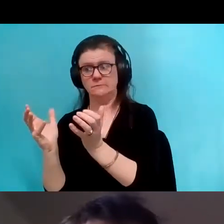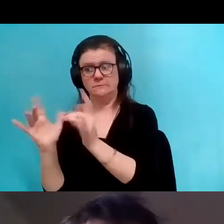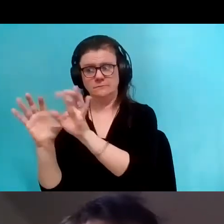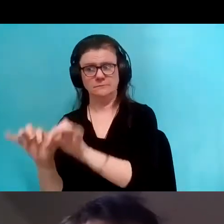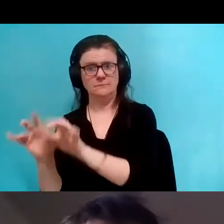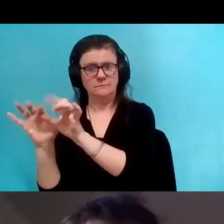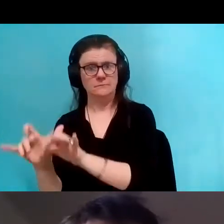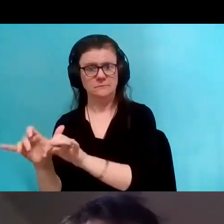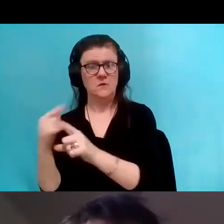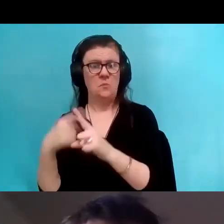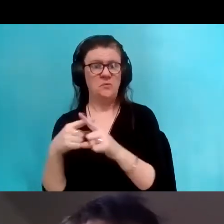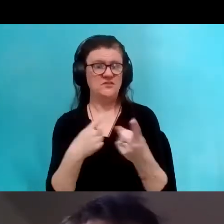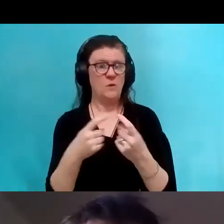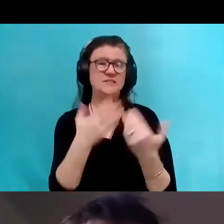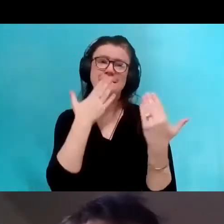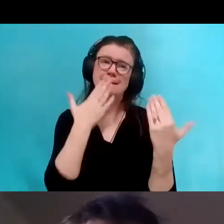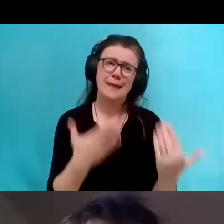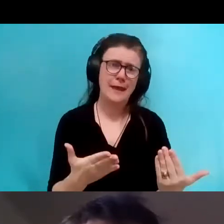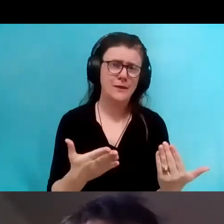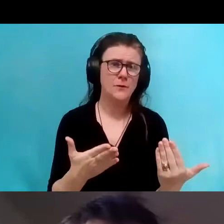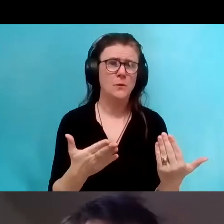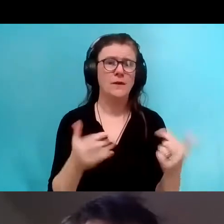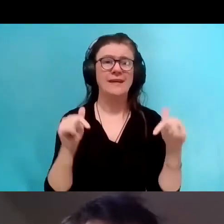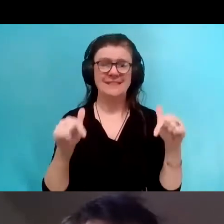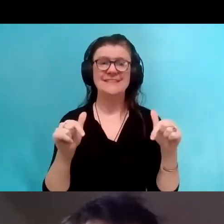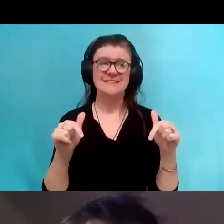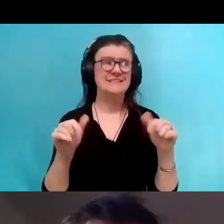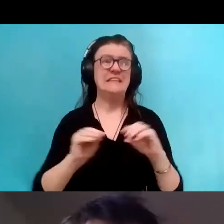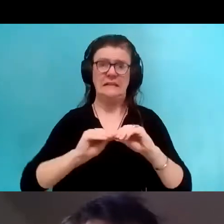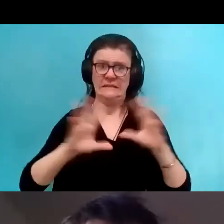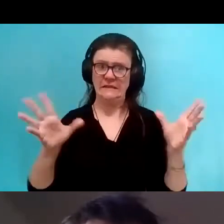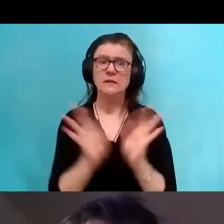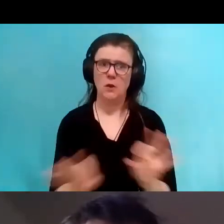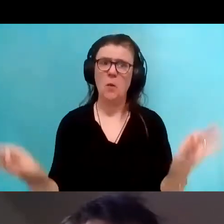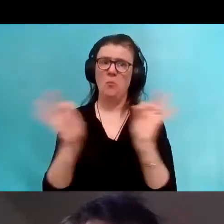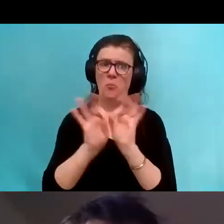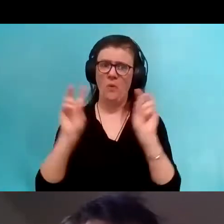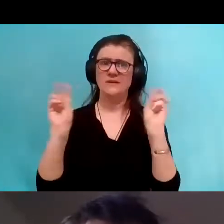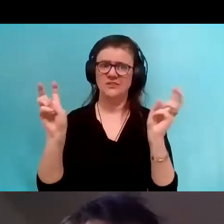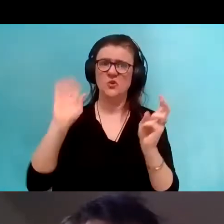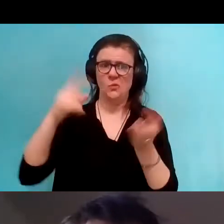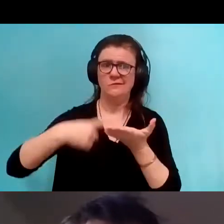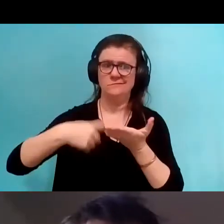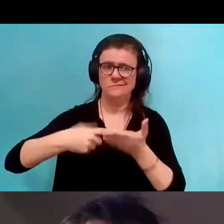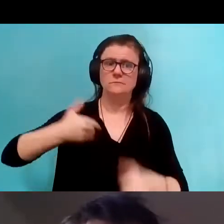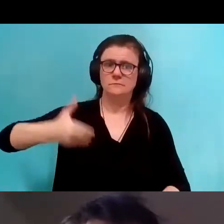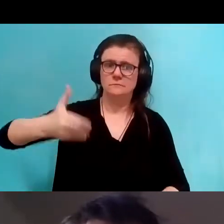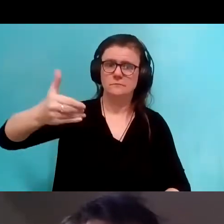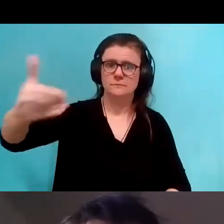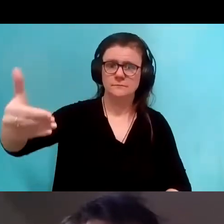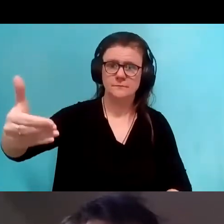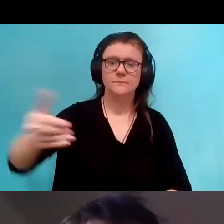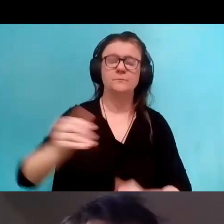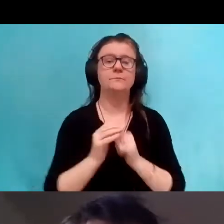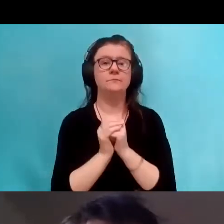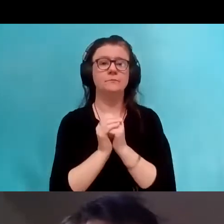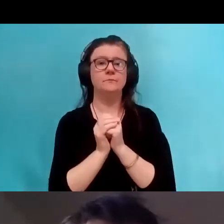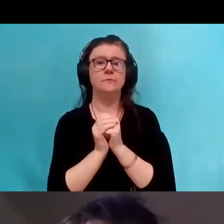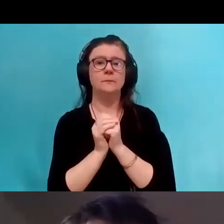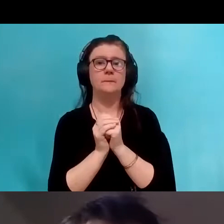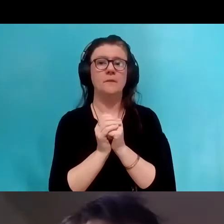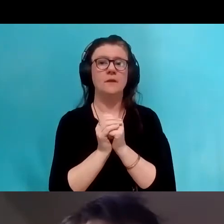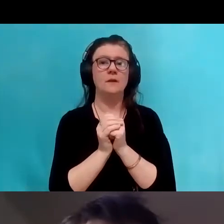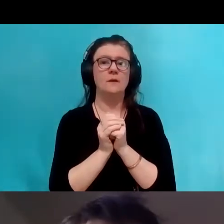many insightful questions. Thank you. I think this is clearly an issue that we'll be coming back to over and over again. Just a reminder to take part in the